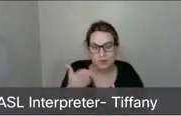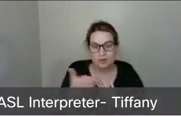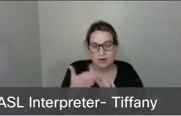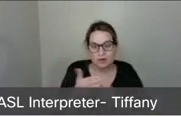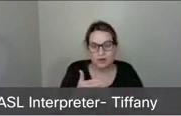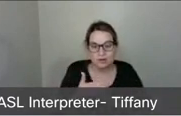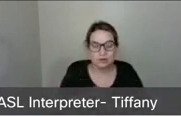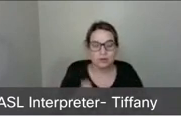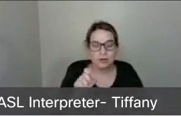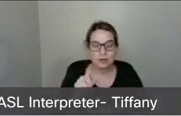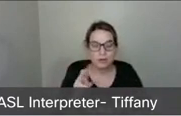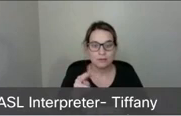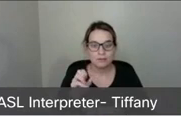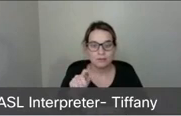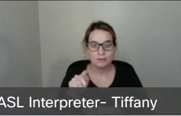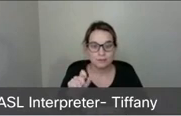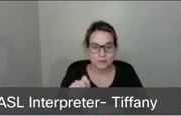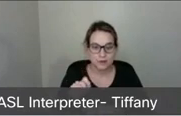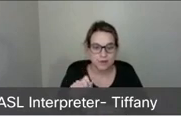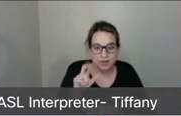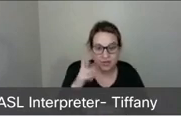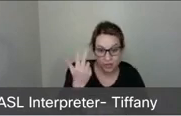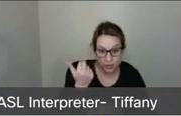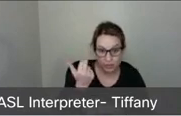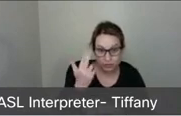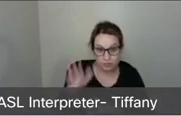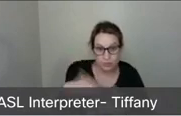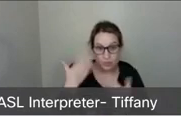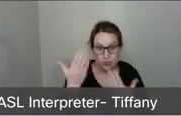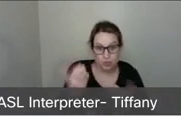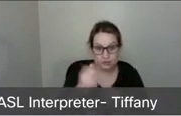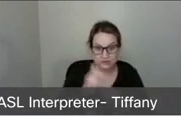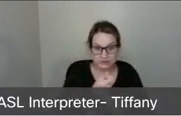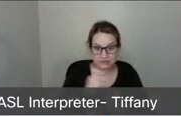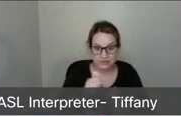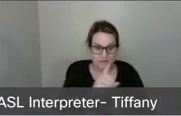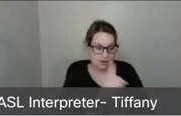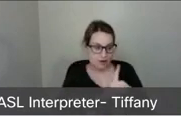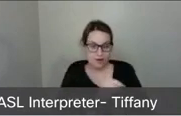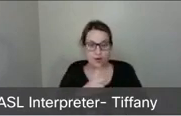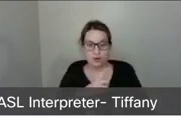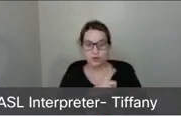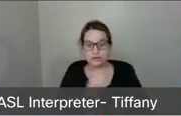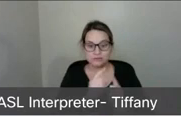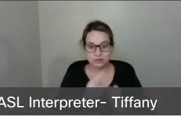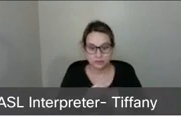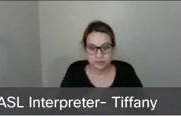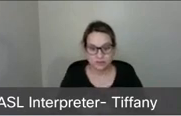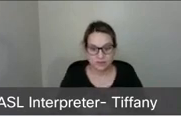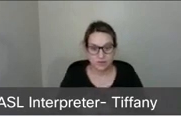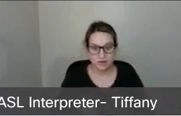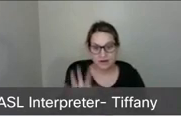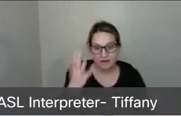elements of the electorate. There are 13 proposed safe Democratic legislative districts. There